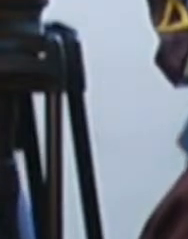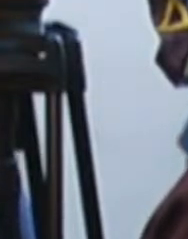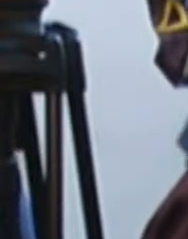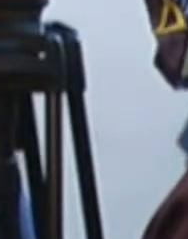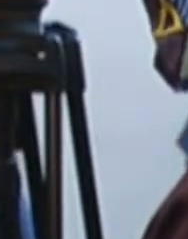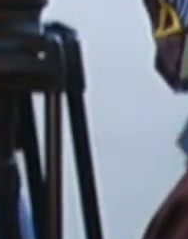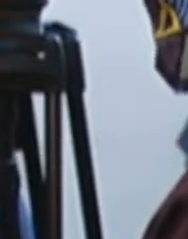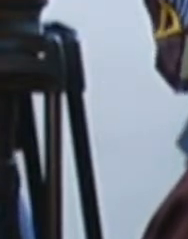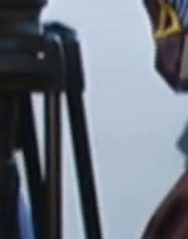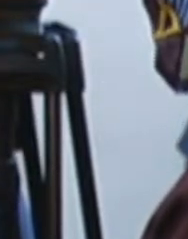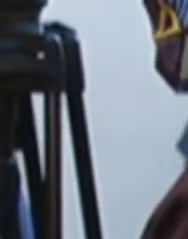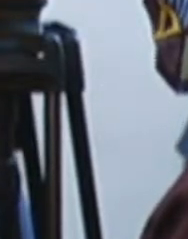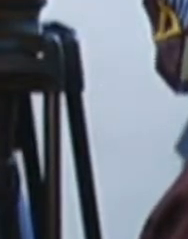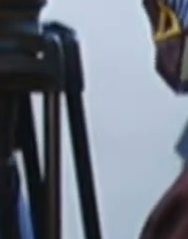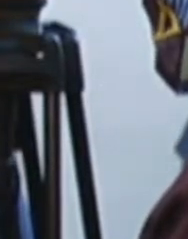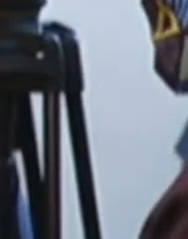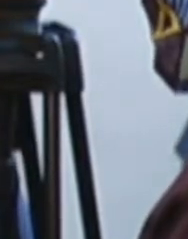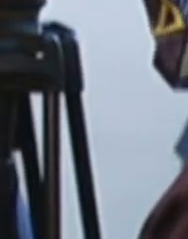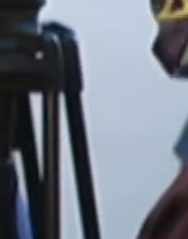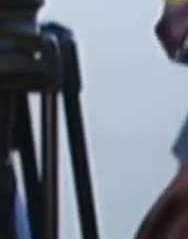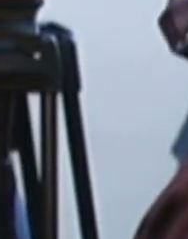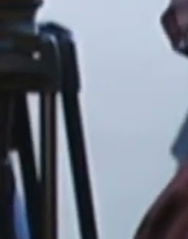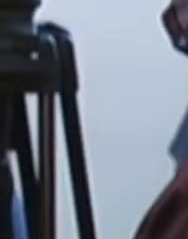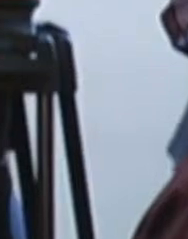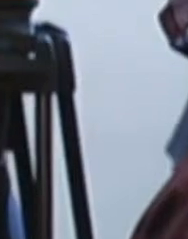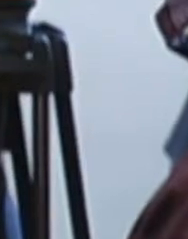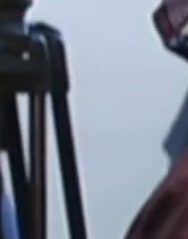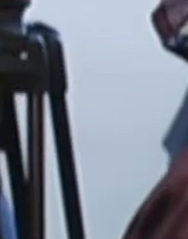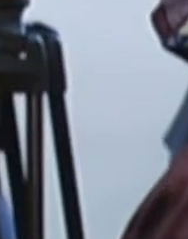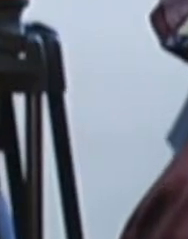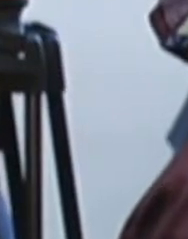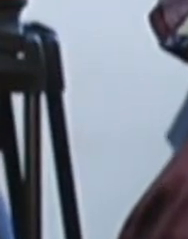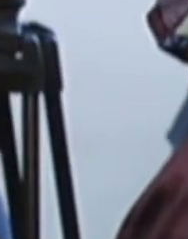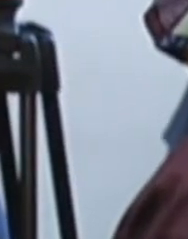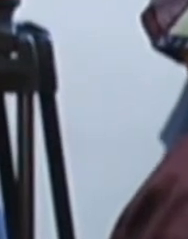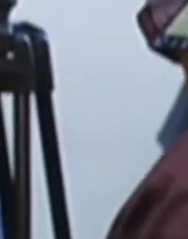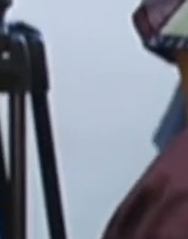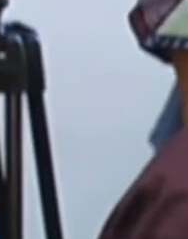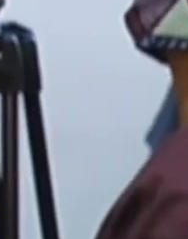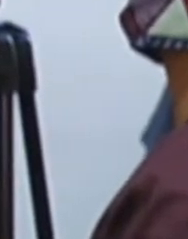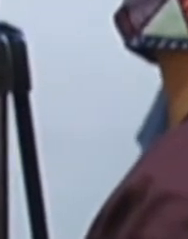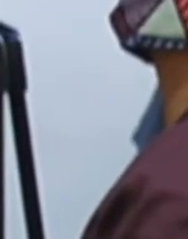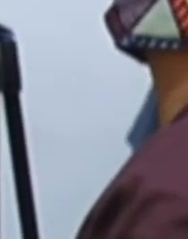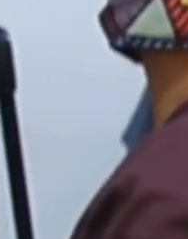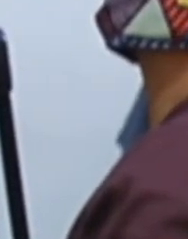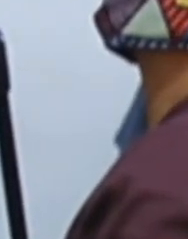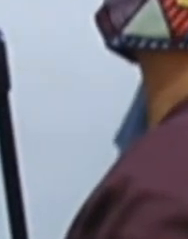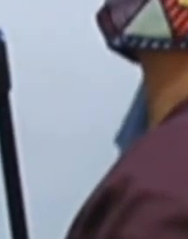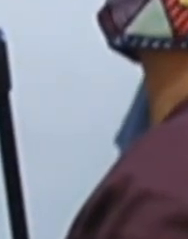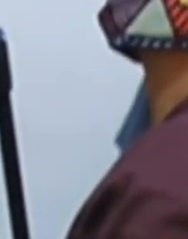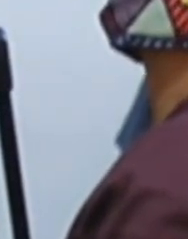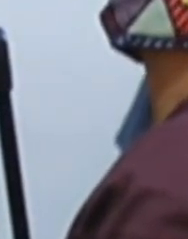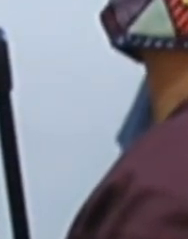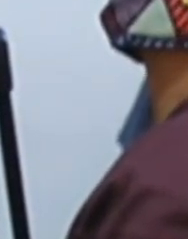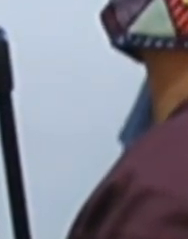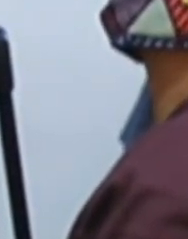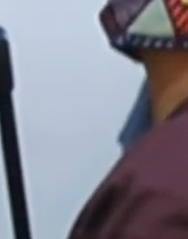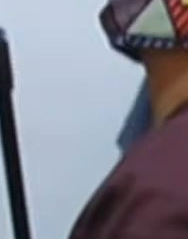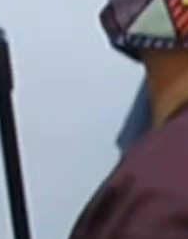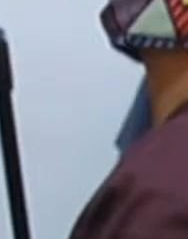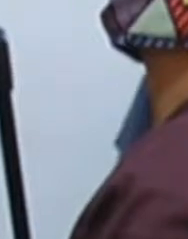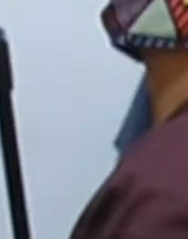one would assume that immediately on Sunday, because we don't know to start with who